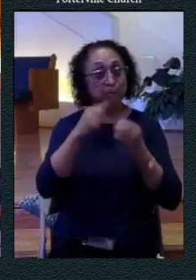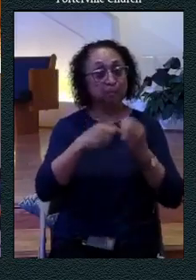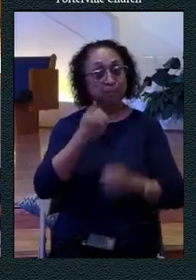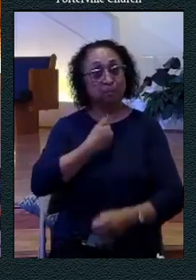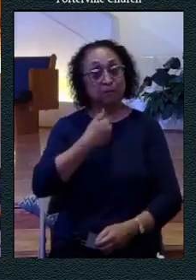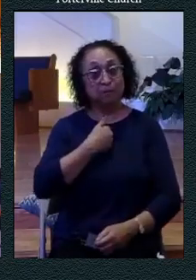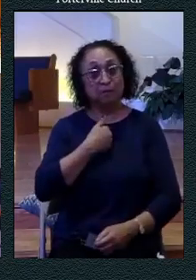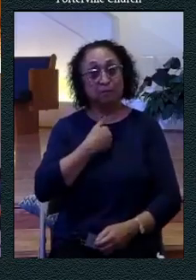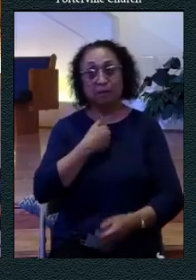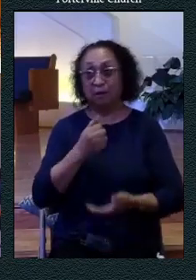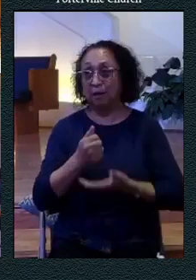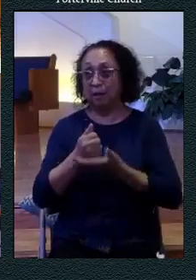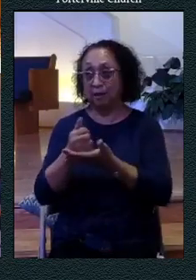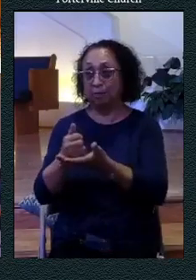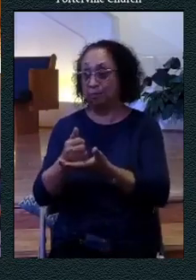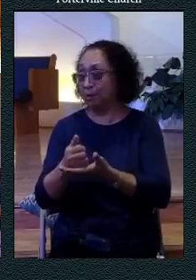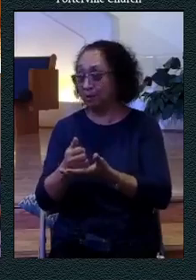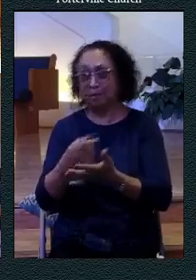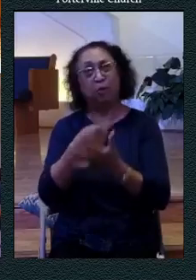Was that all three?